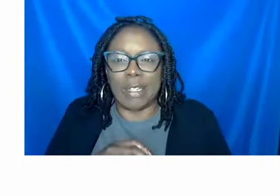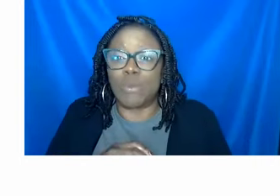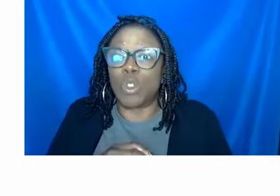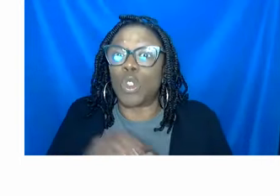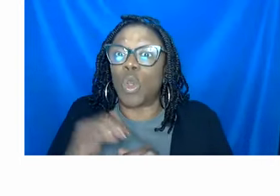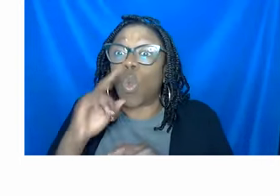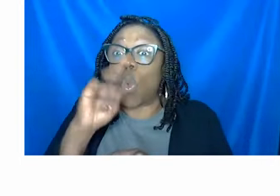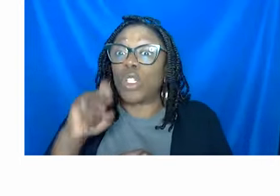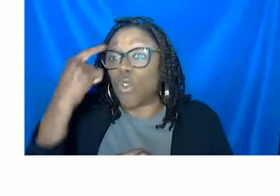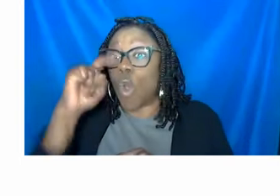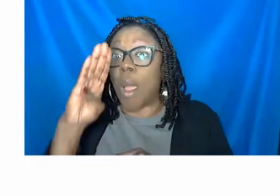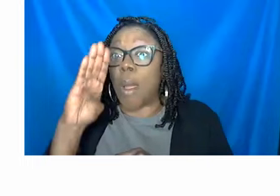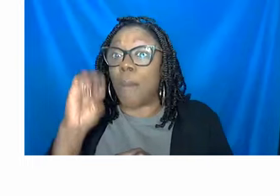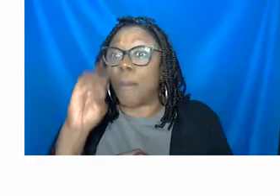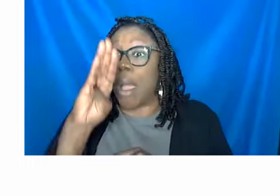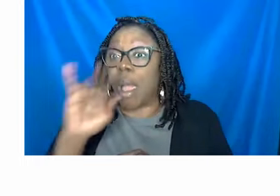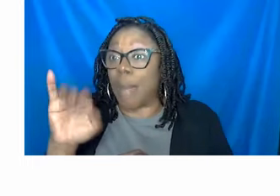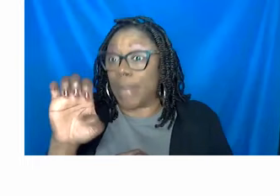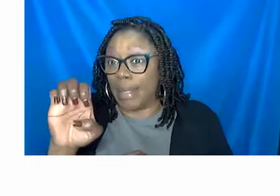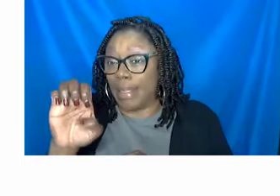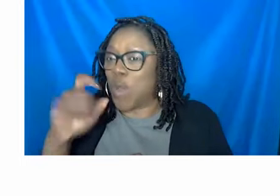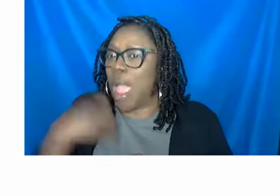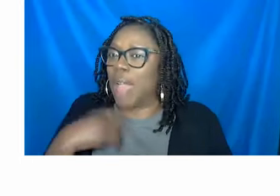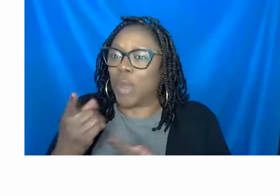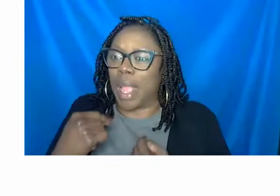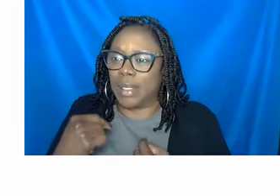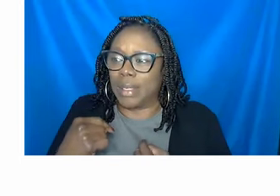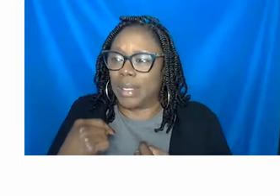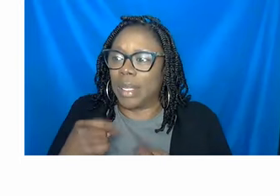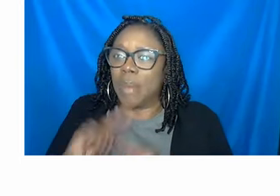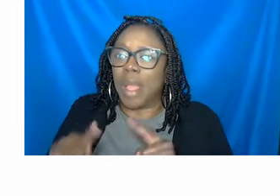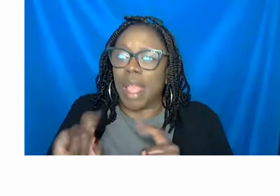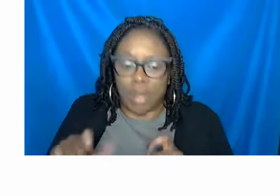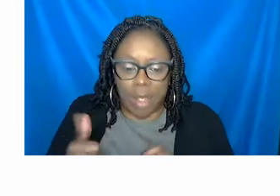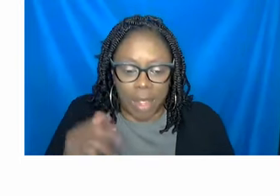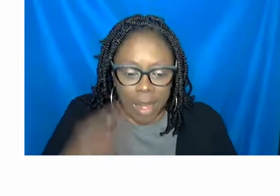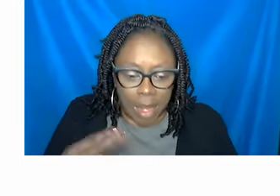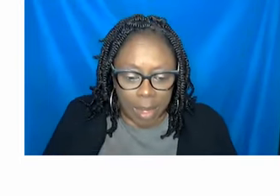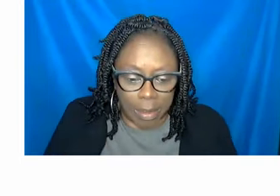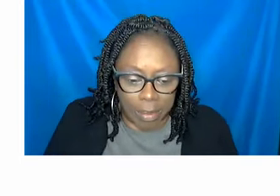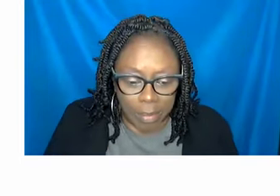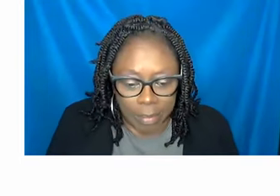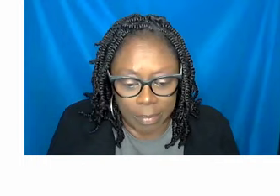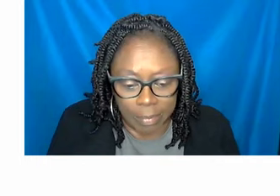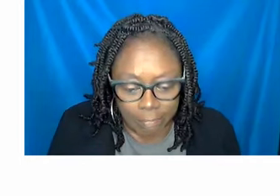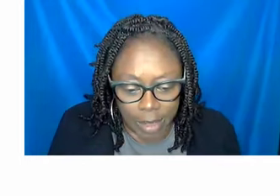Bobby. Bobby got an answer. If not, I'll go on to another name.